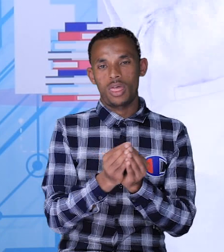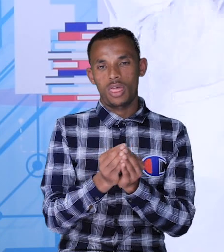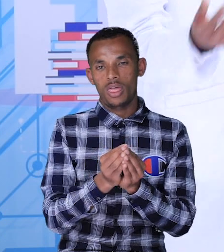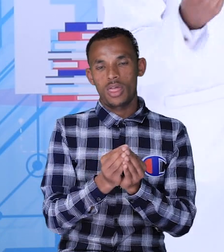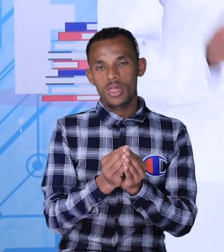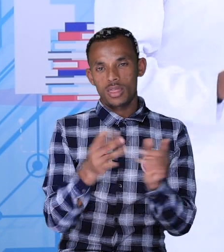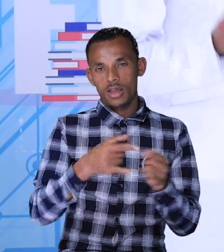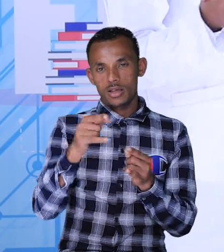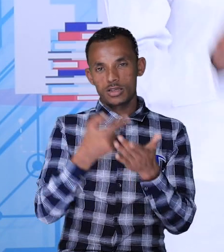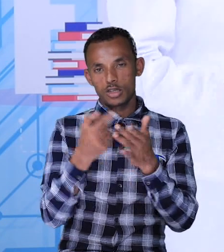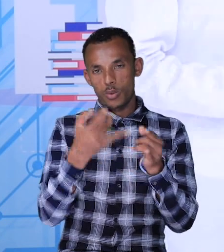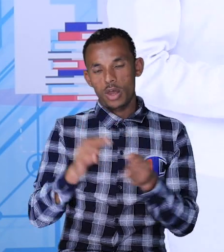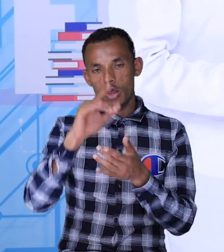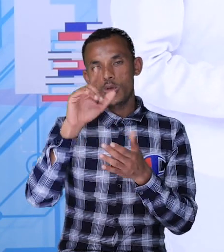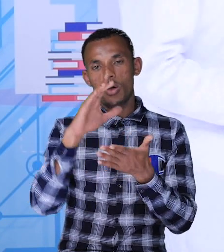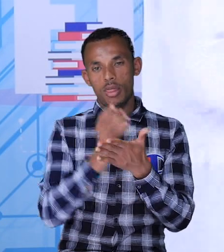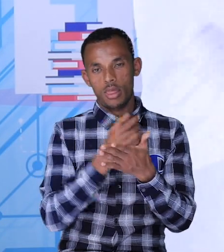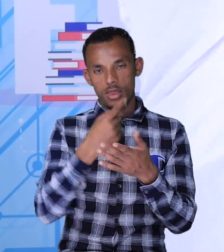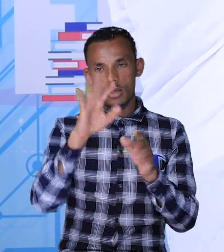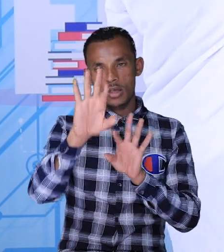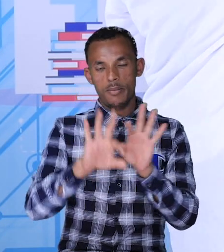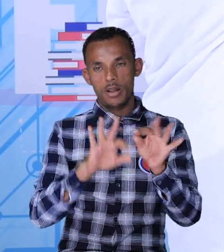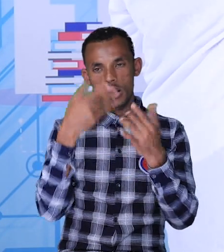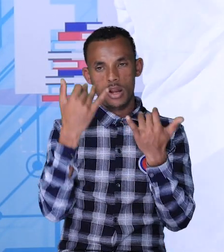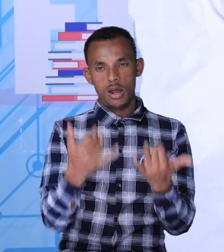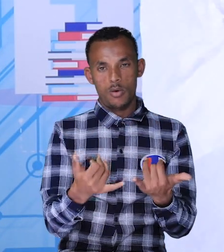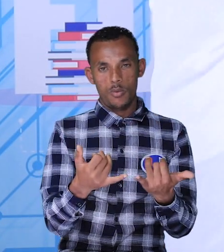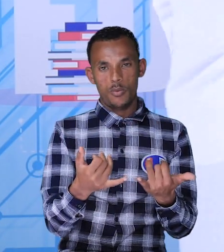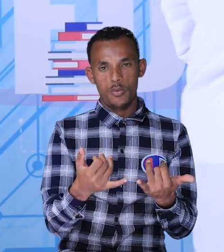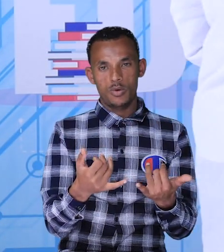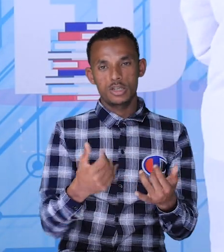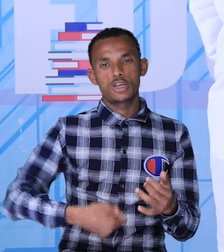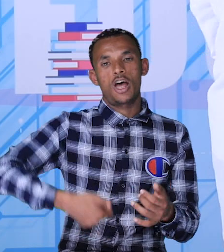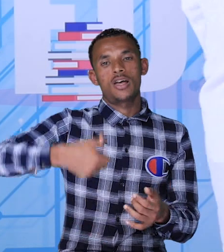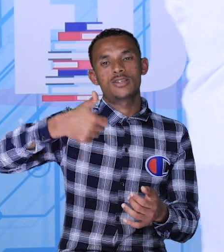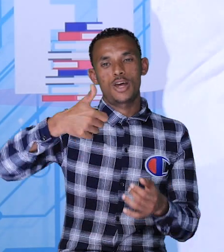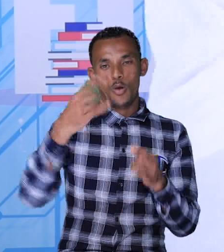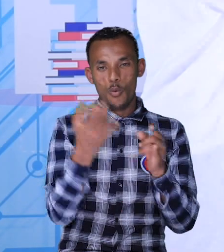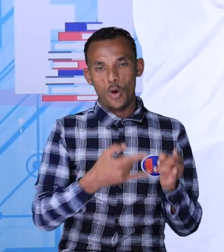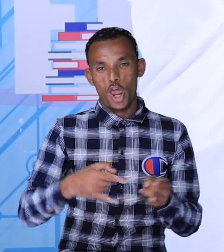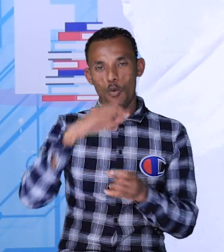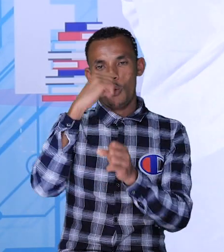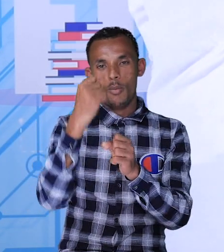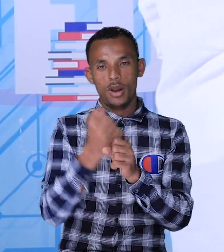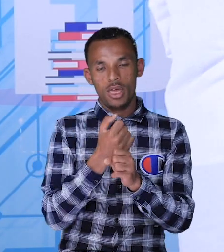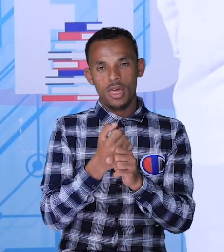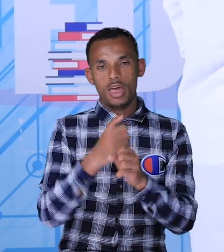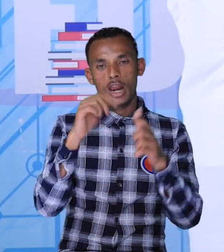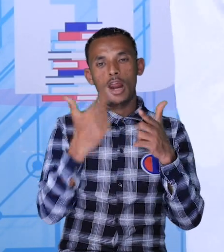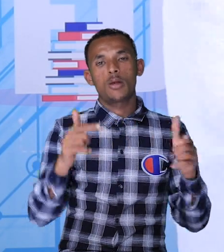way, you can take a sample. Now, the other way of applying simple random sampling